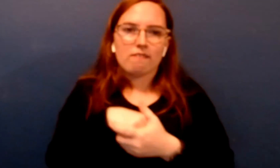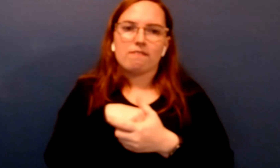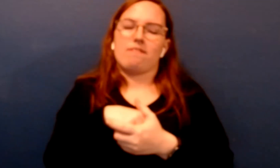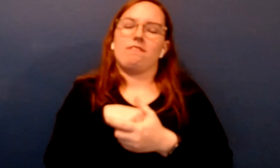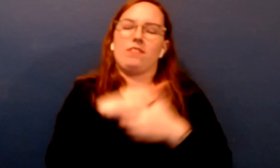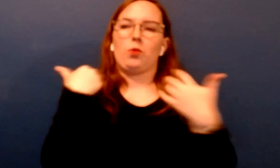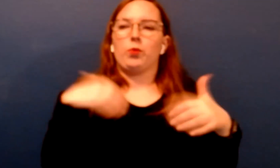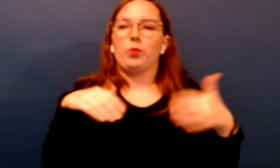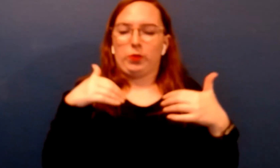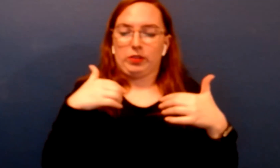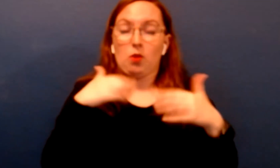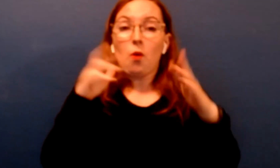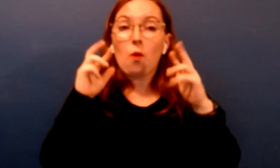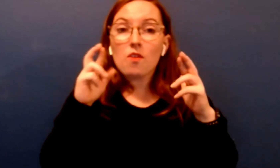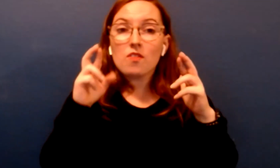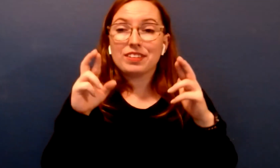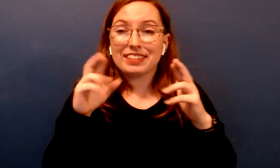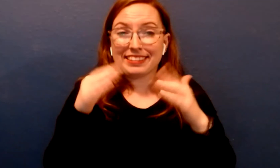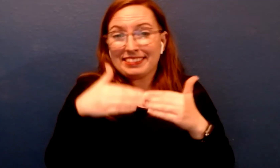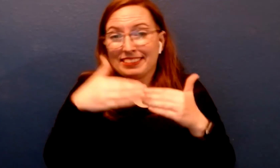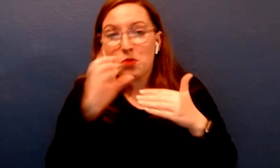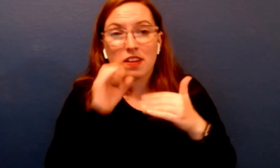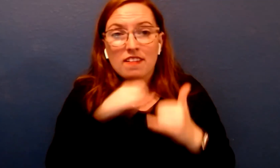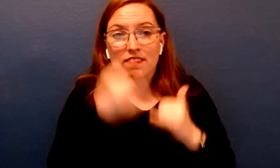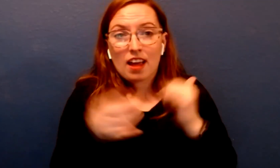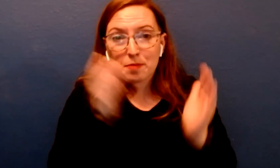moves, hopefully to a final plan and to